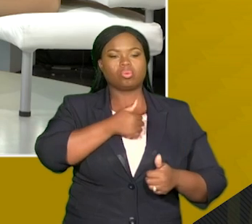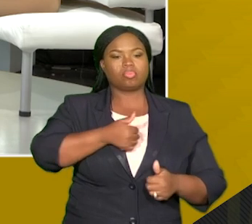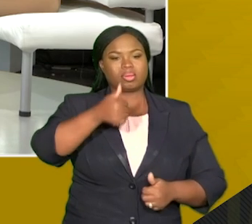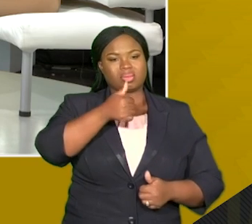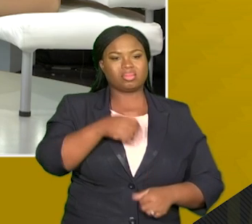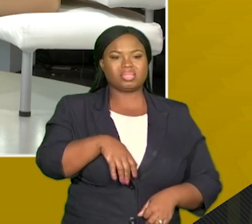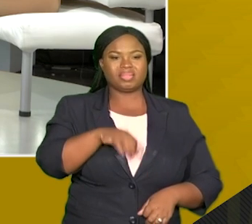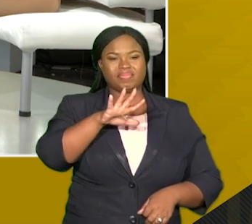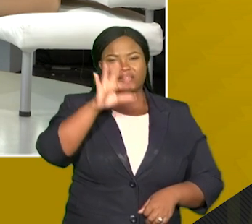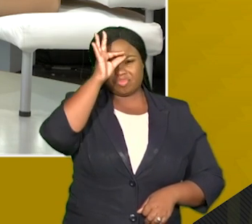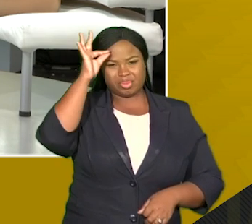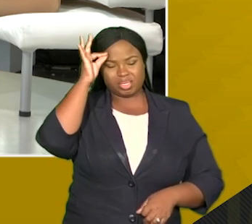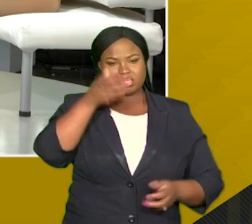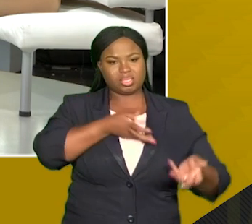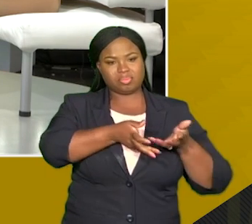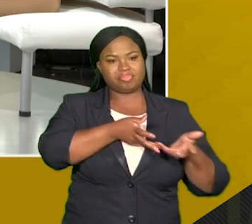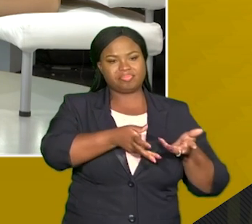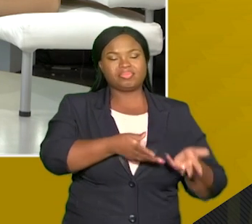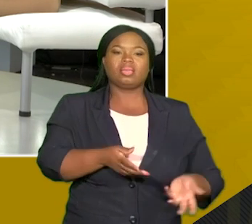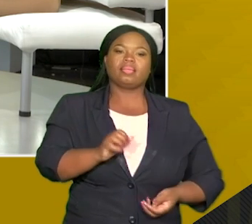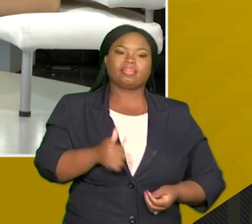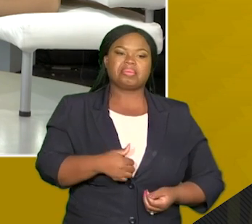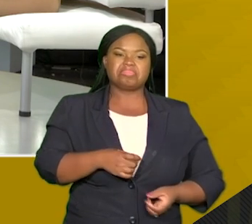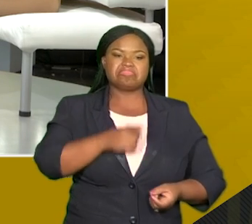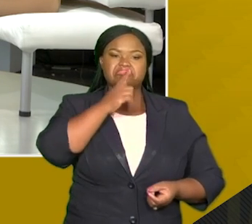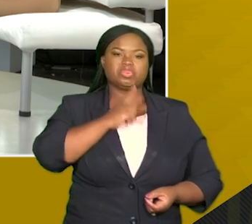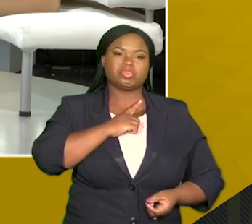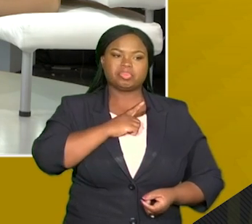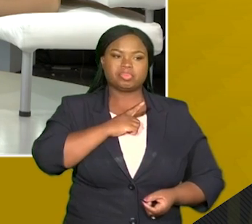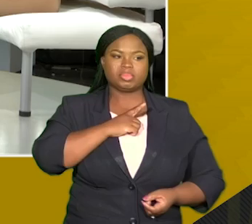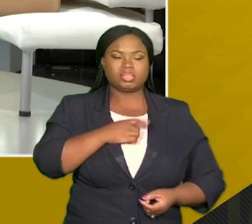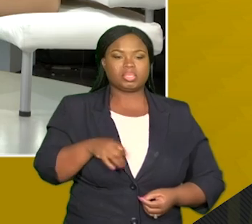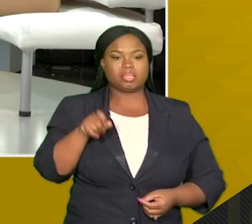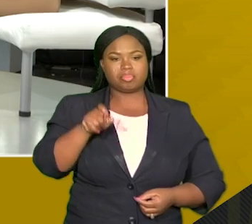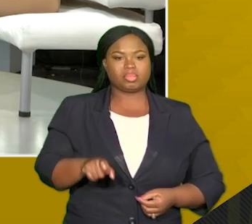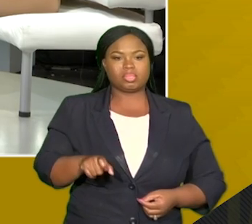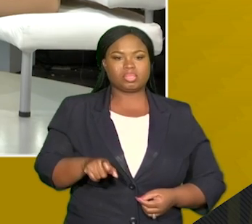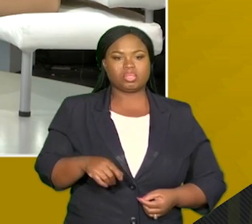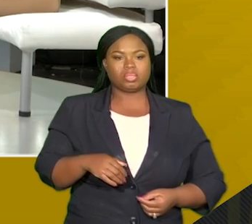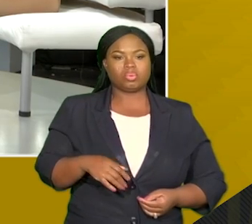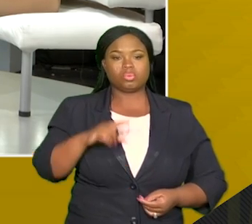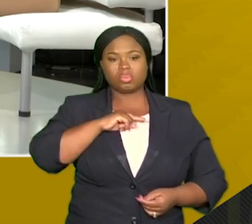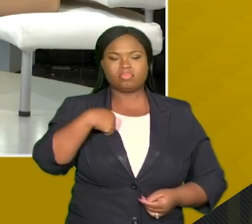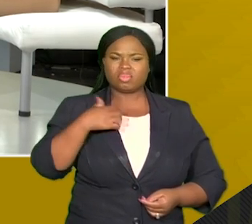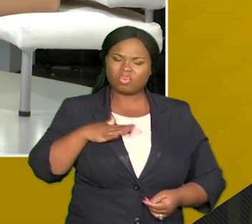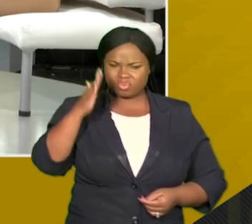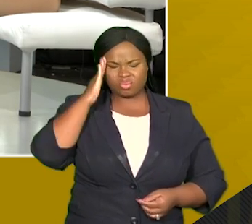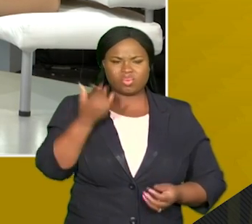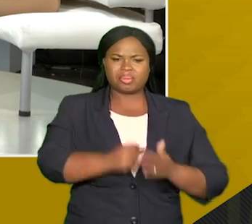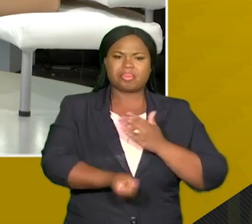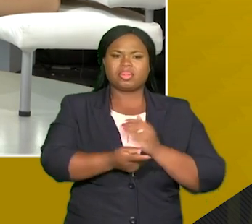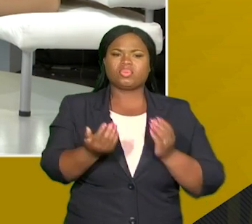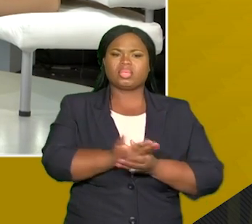think after 5 minutes we've spoken. And then yena wangitshela ukuthi the person ombampile, because I wanted to know what's happening in a